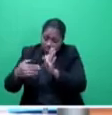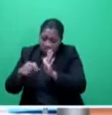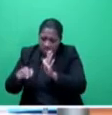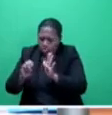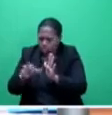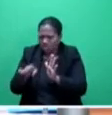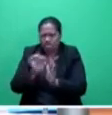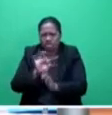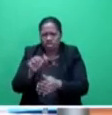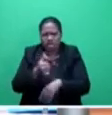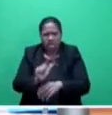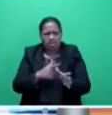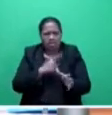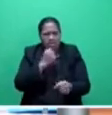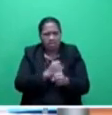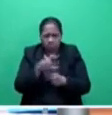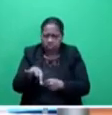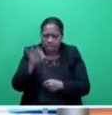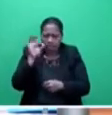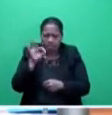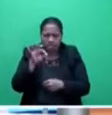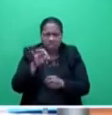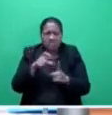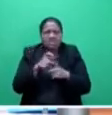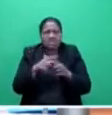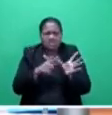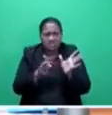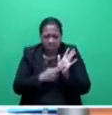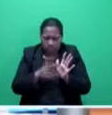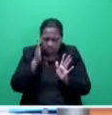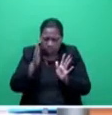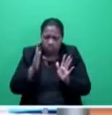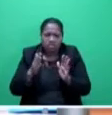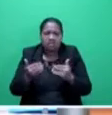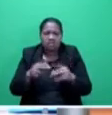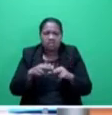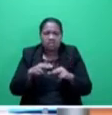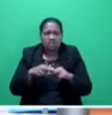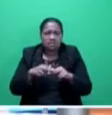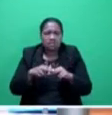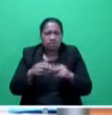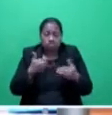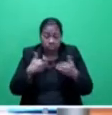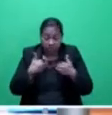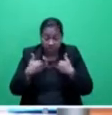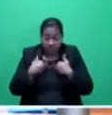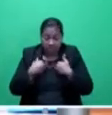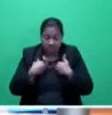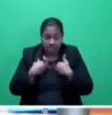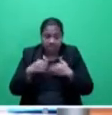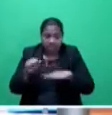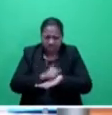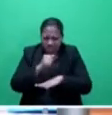allow, for instance, the Attorney General to appoint Dean of the School or Faculty of Law of a university, say, in Singapore or in Canada or any other common law